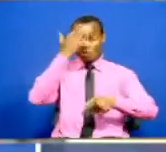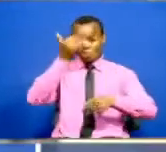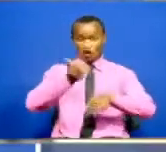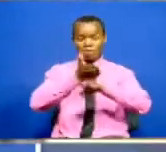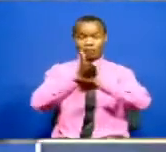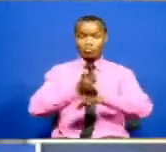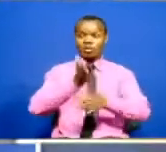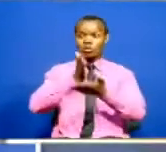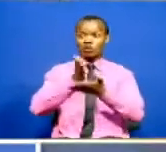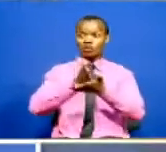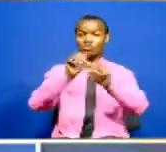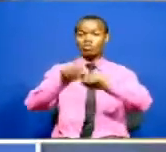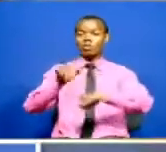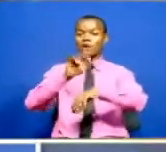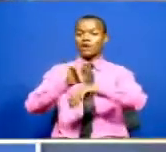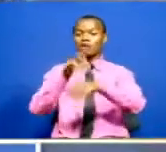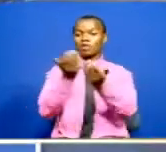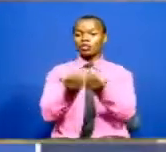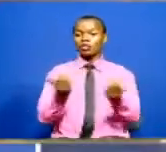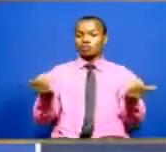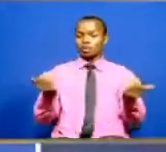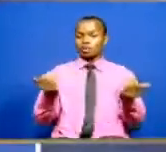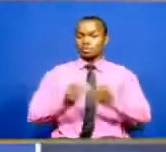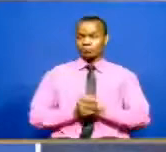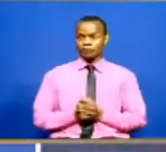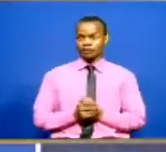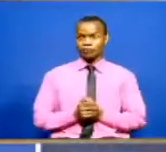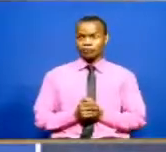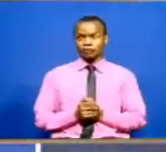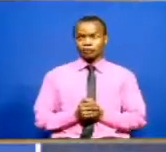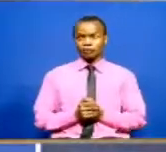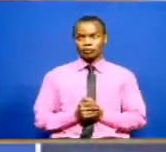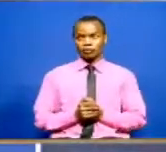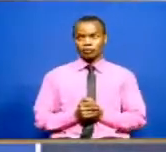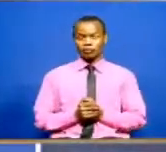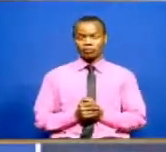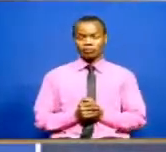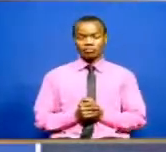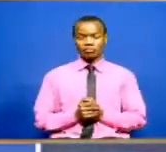hamper the school time of the late Kelly's children. Wycliffe Okech, Channel One News.